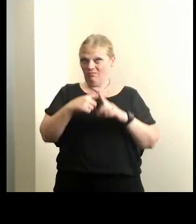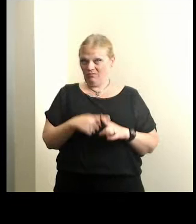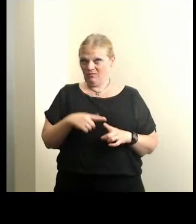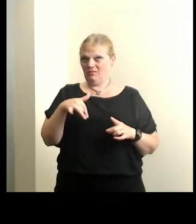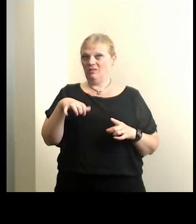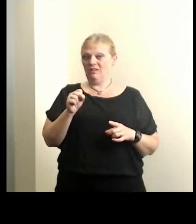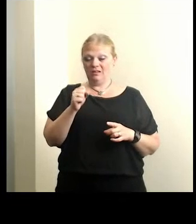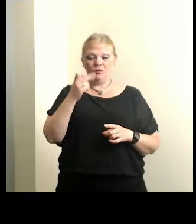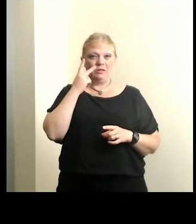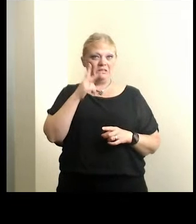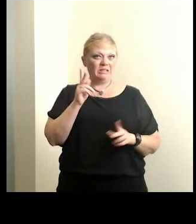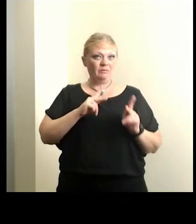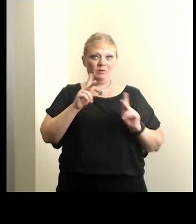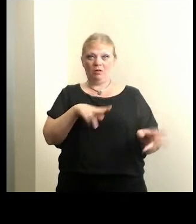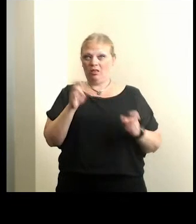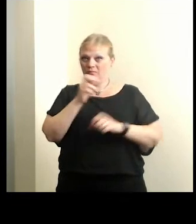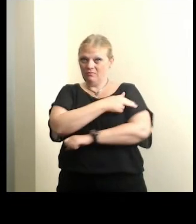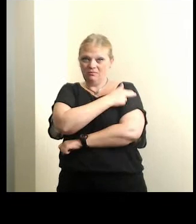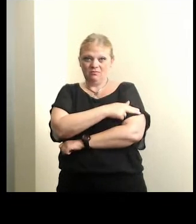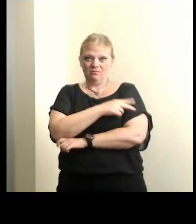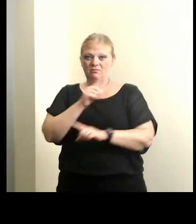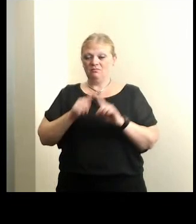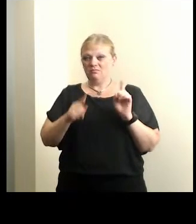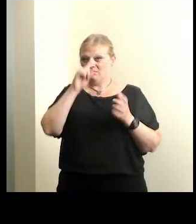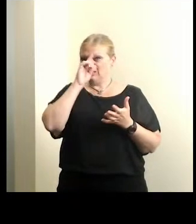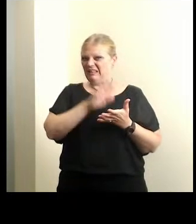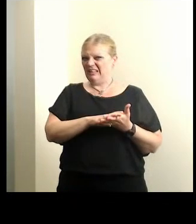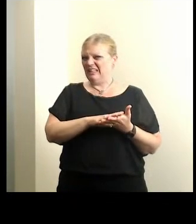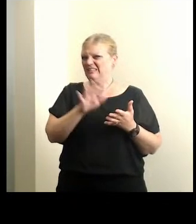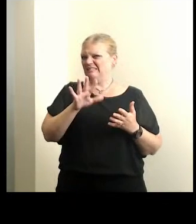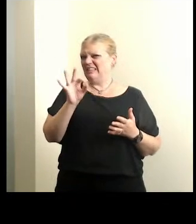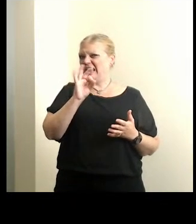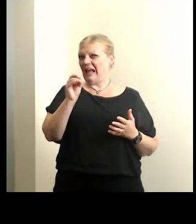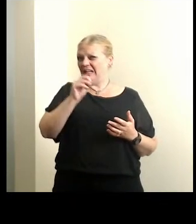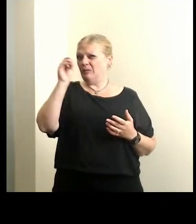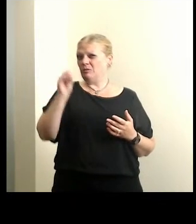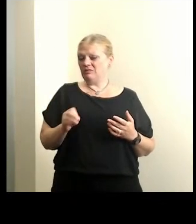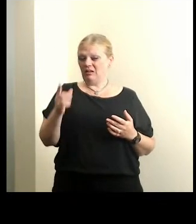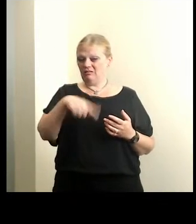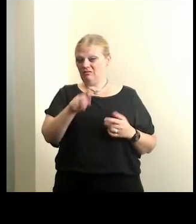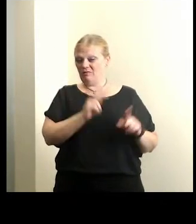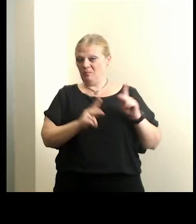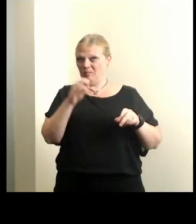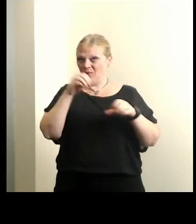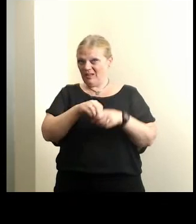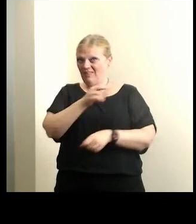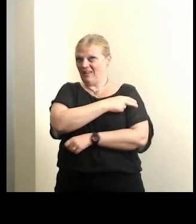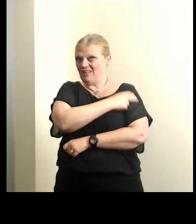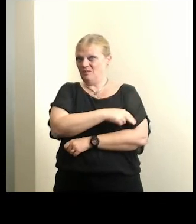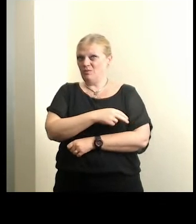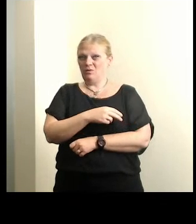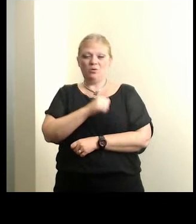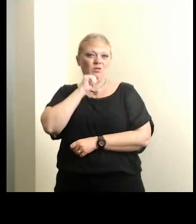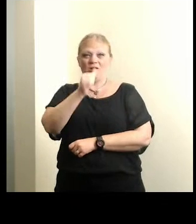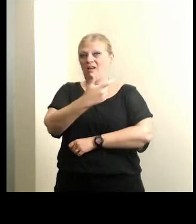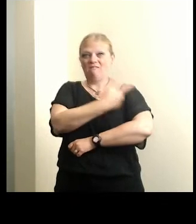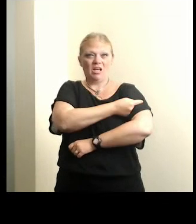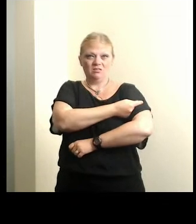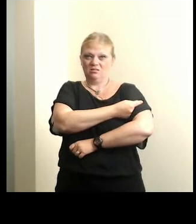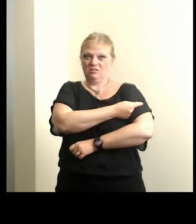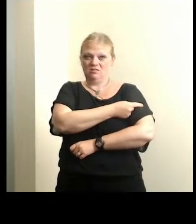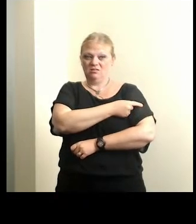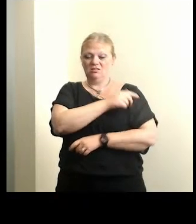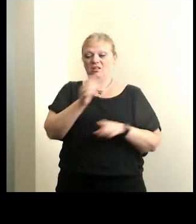going to the hospital. I believe it's basically 90% of these individuals that are hospitalized were unvaccinated. The